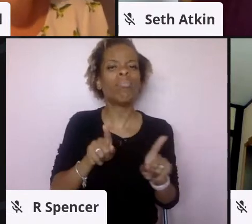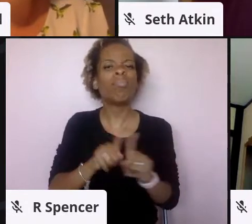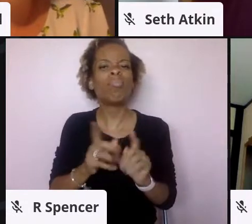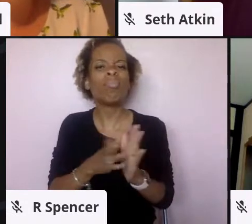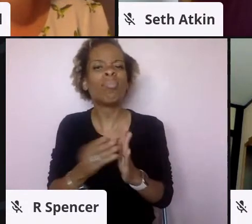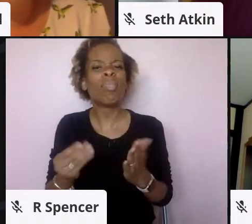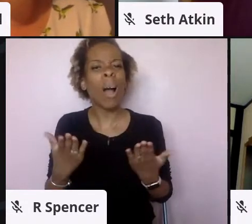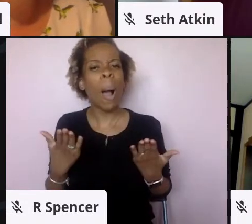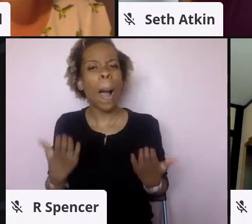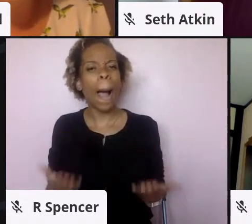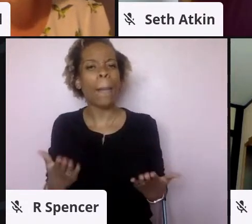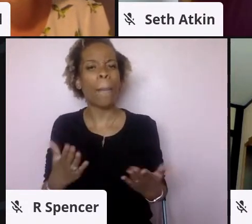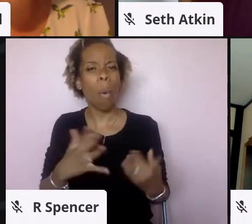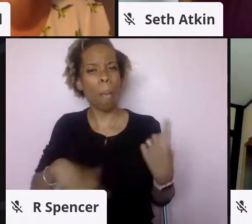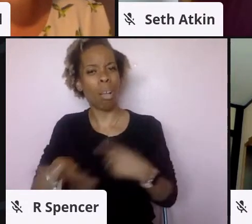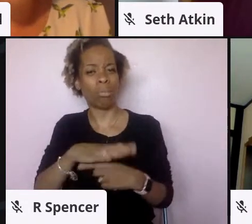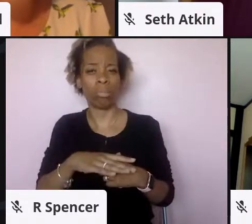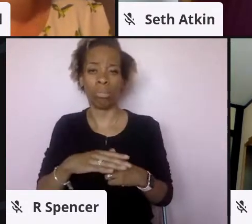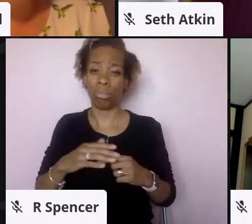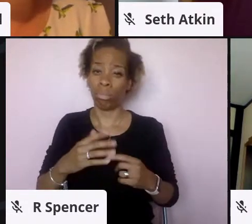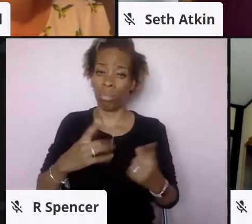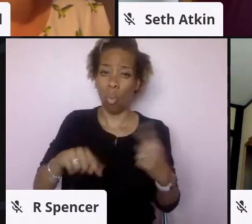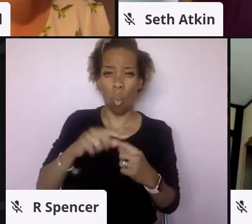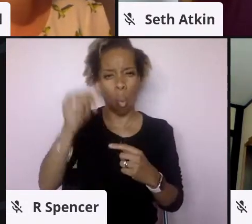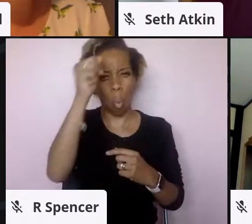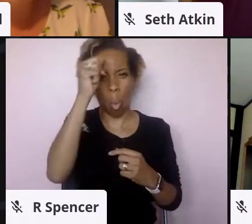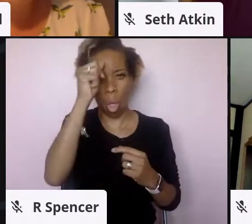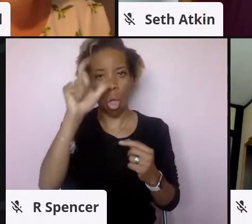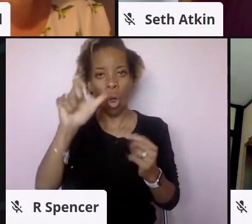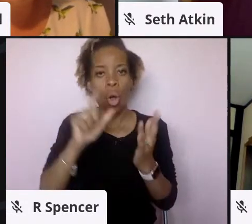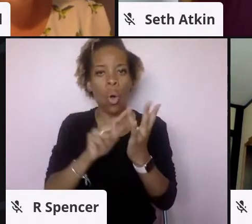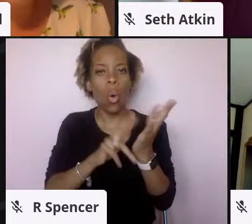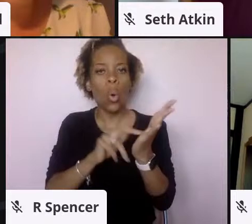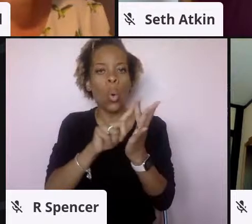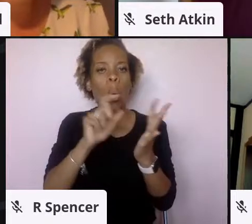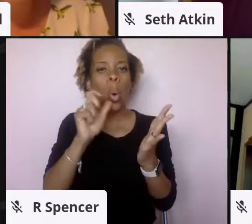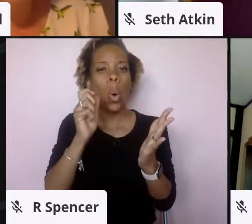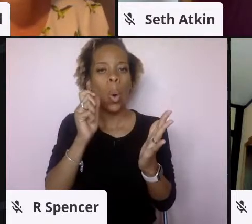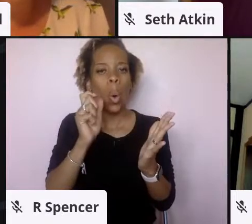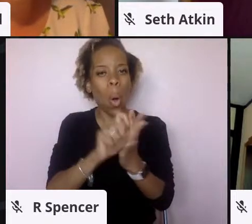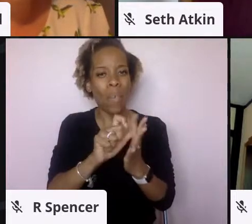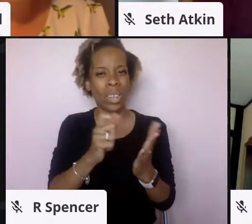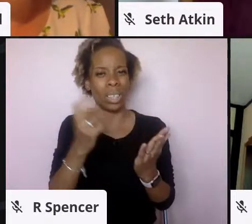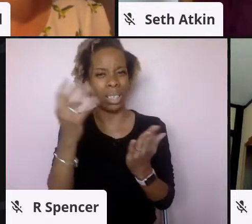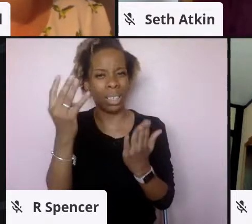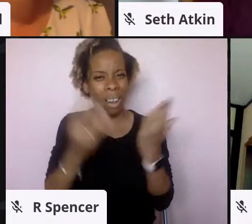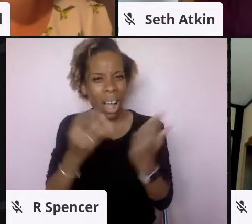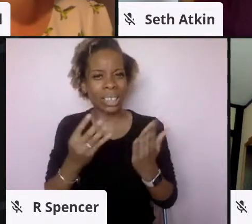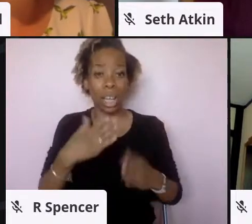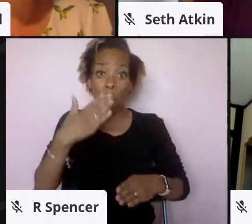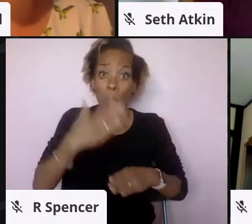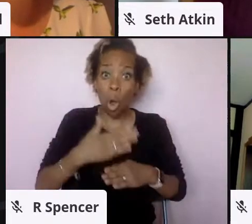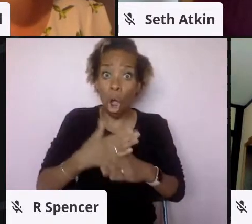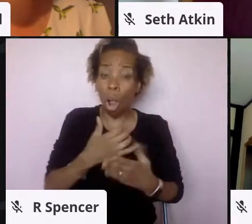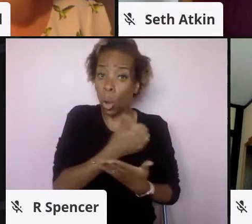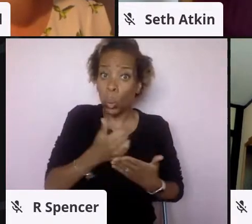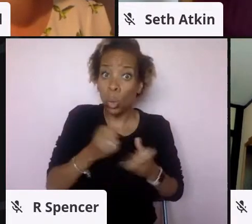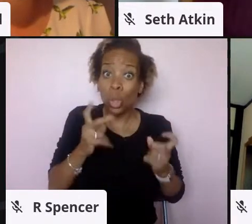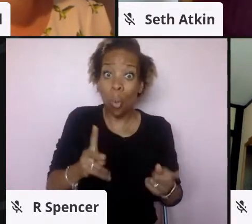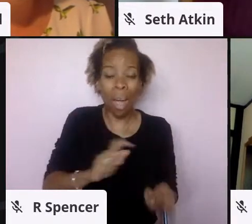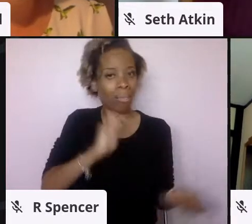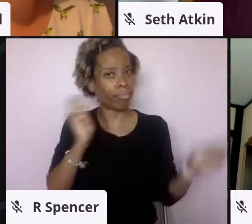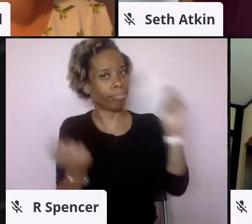going on in relation to COVID and the changes to working practices. We